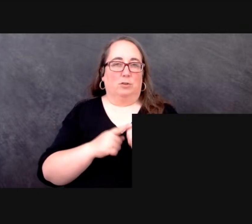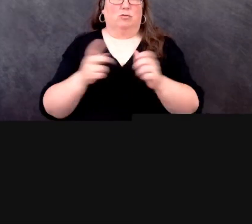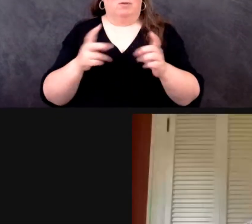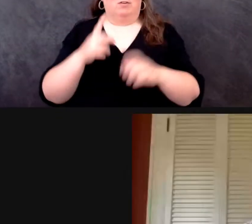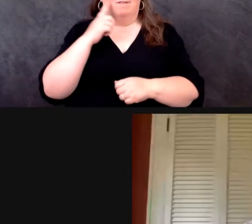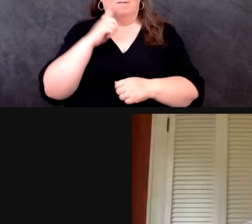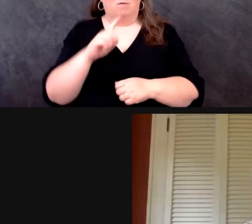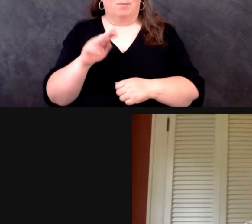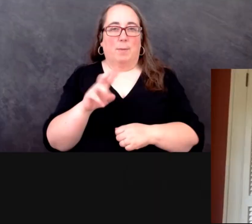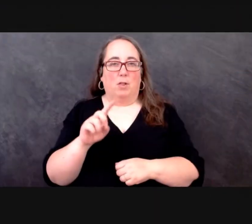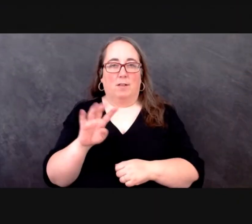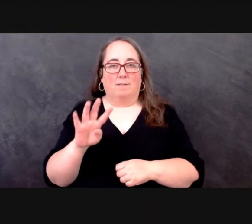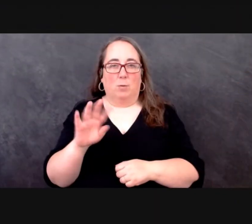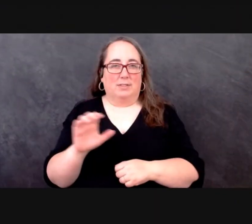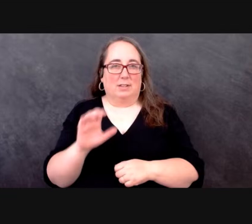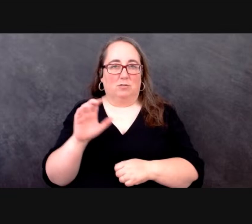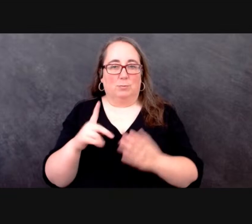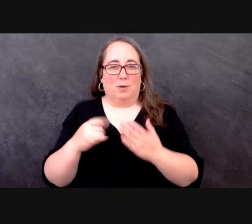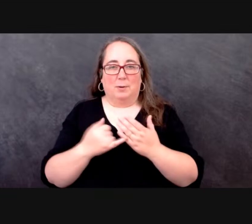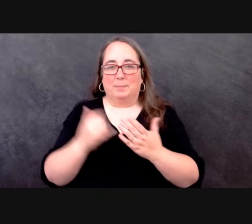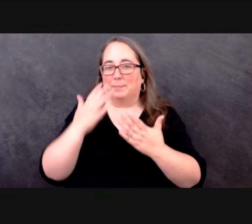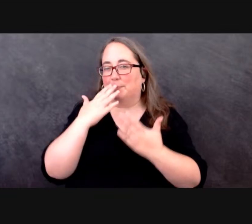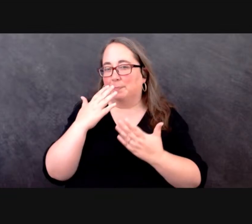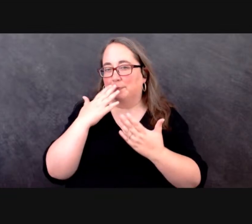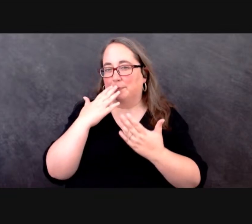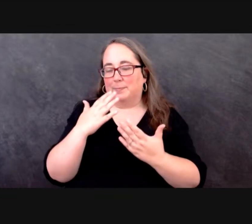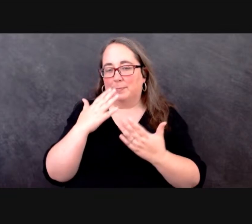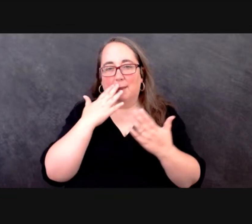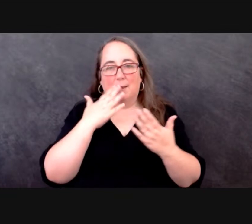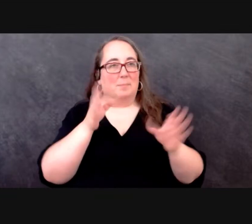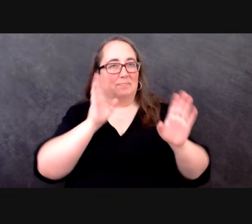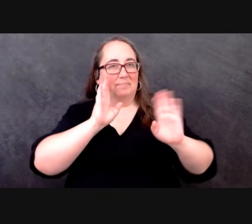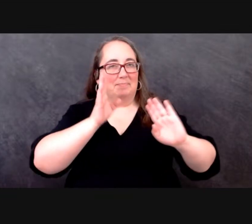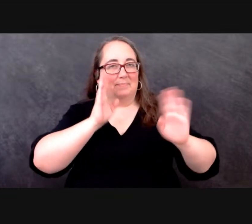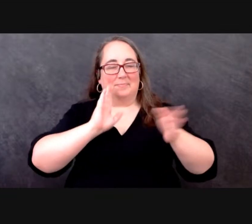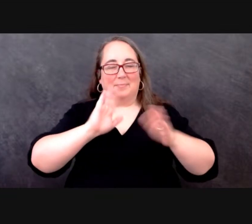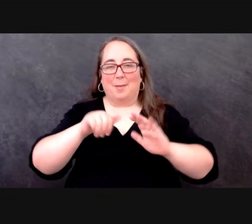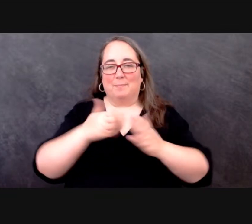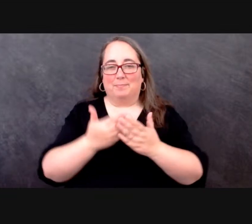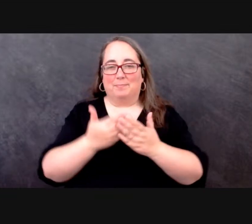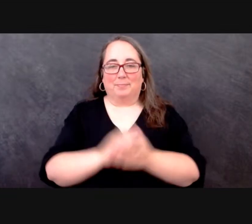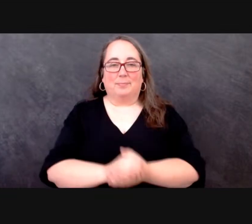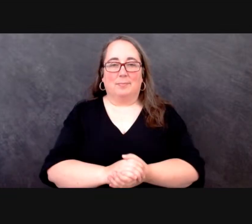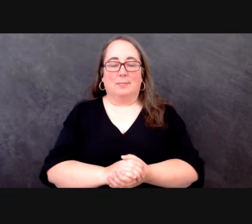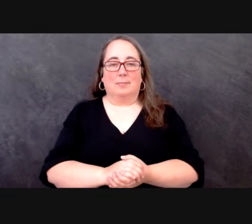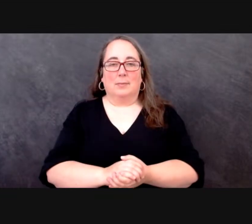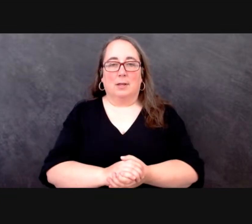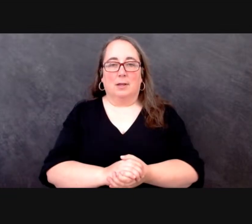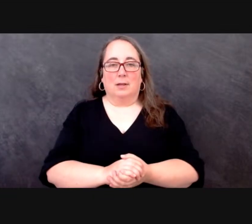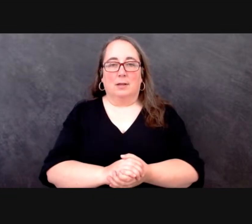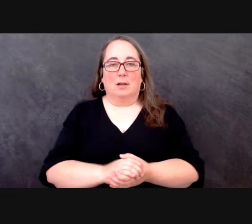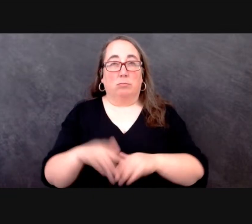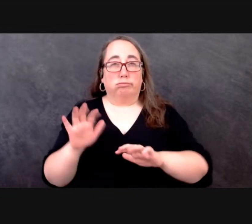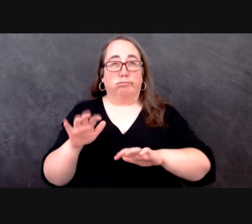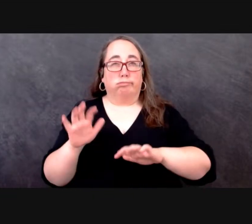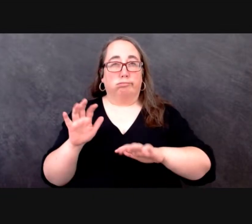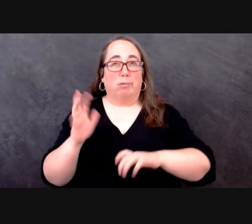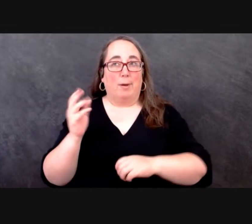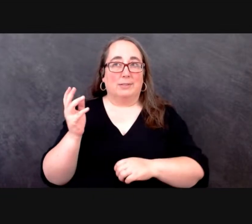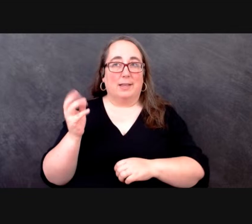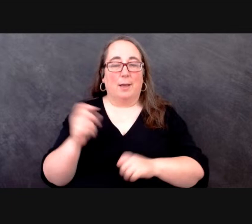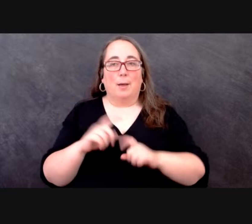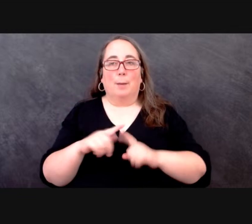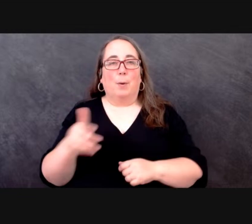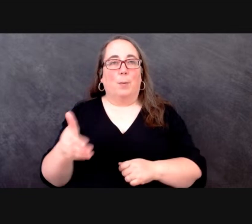Project. Thank you, Owen, and greetings, everyone, during this blustery day. Welcome to